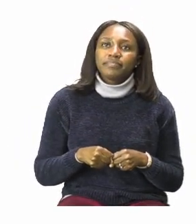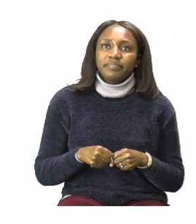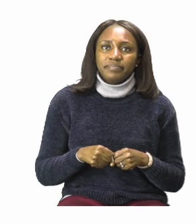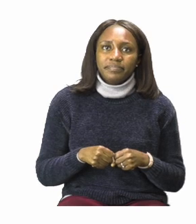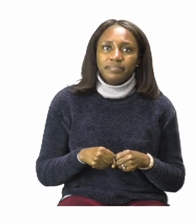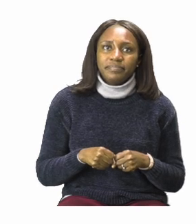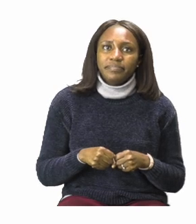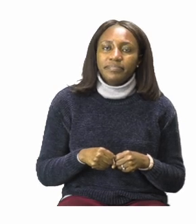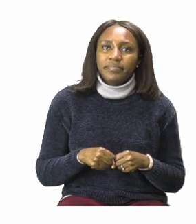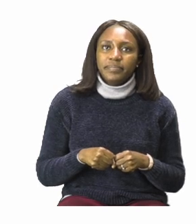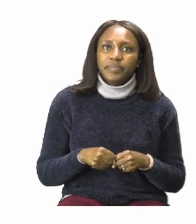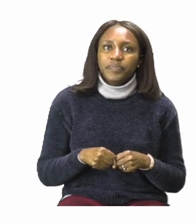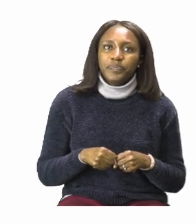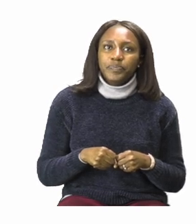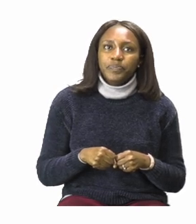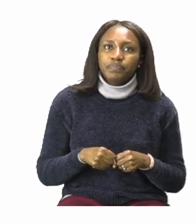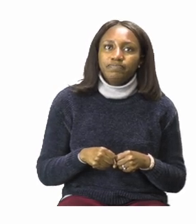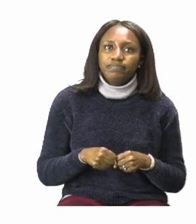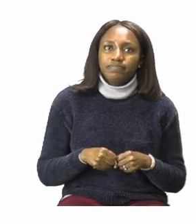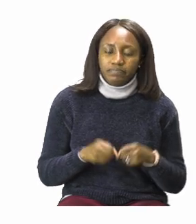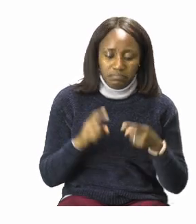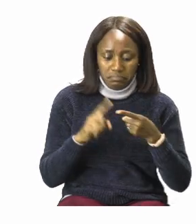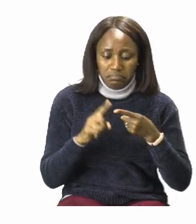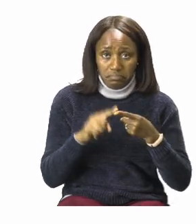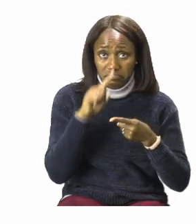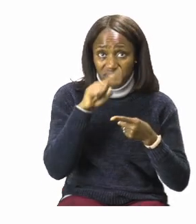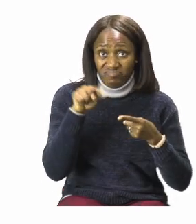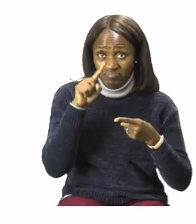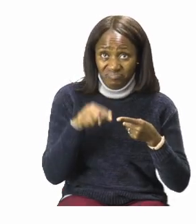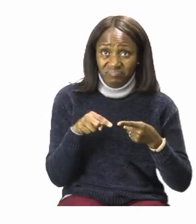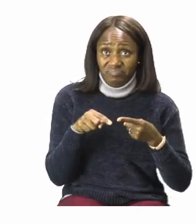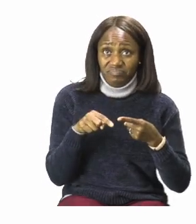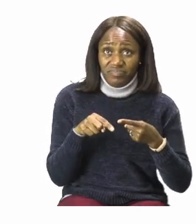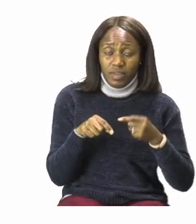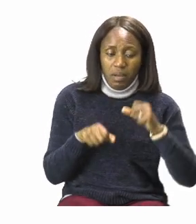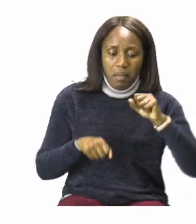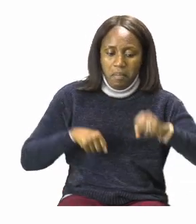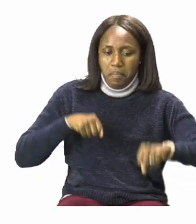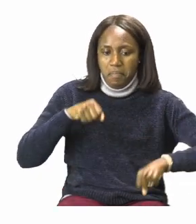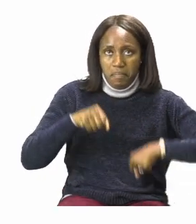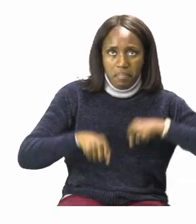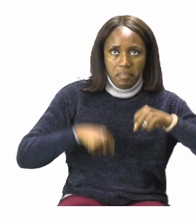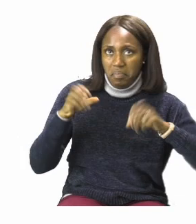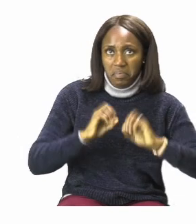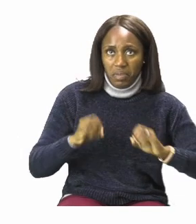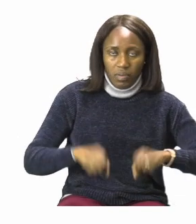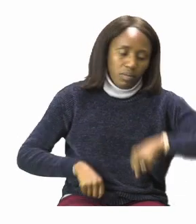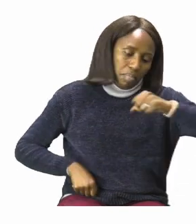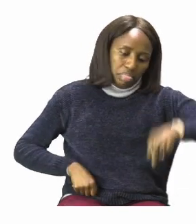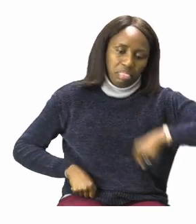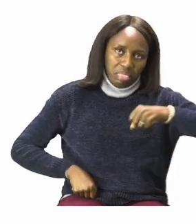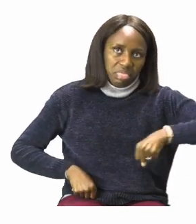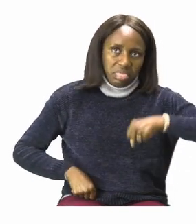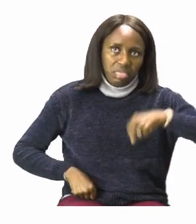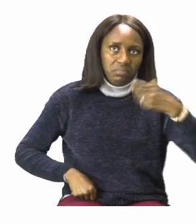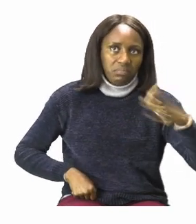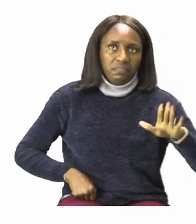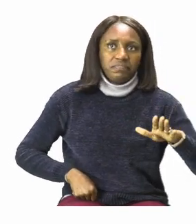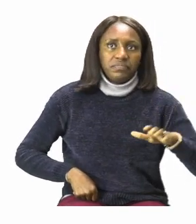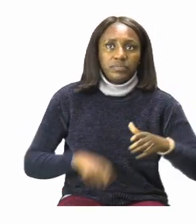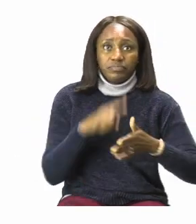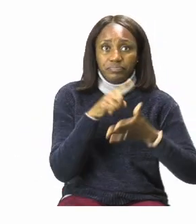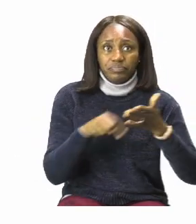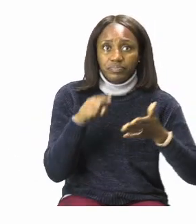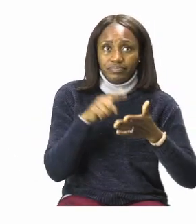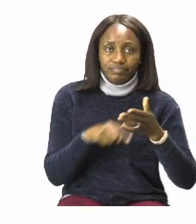right direction. So that is the first thing that is wrong with the rider. Both hands are not on the bicycle.